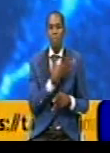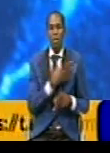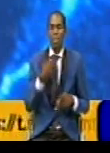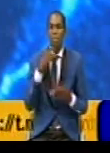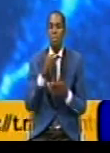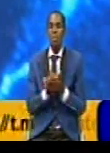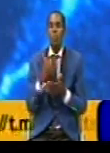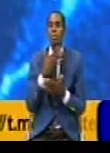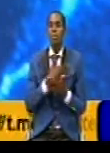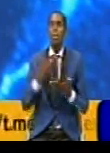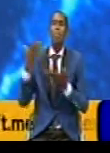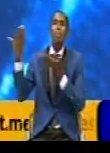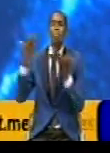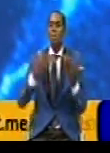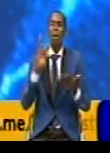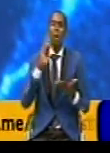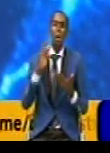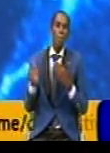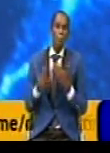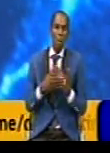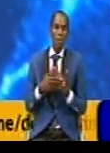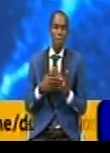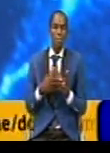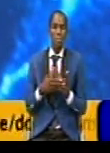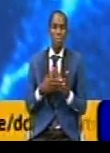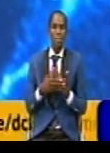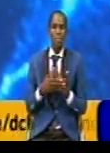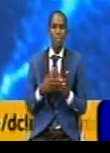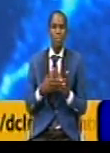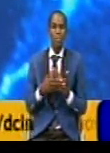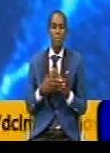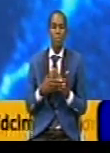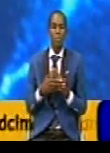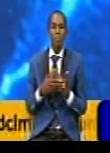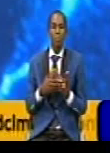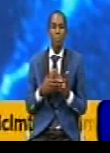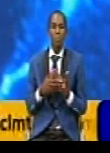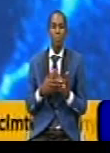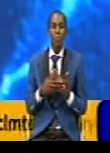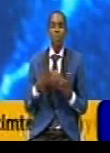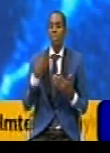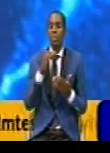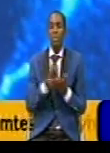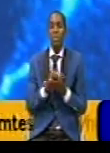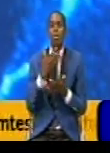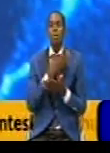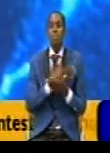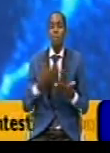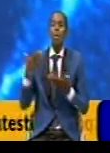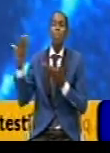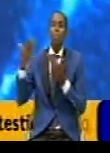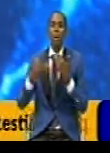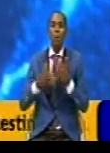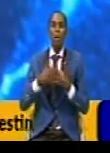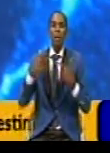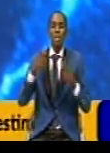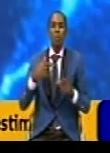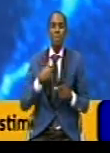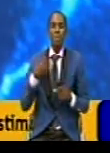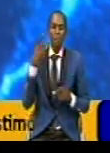notified me of that very choir practice and said, "Please, bring her back." Sister Victoria